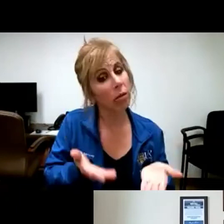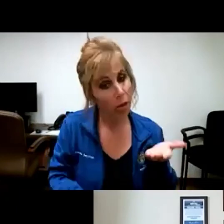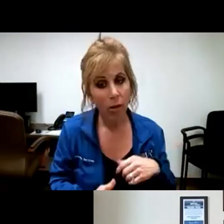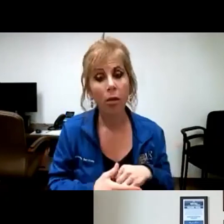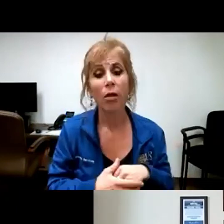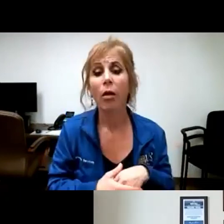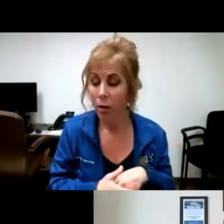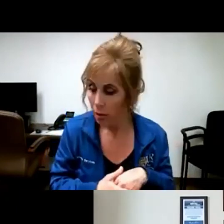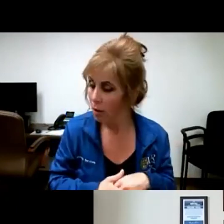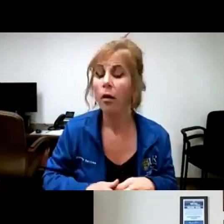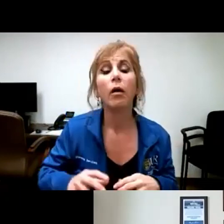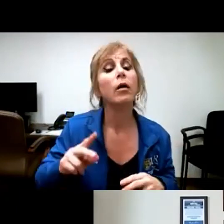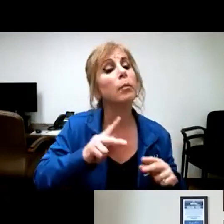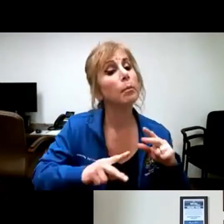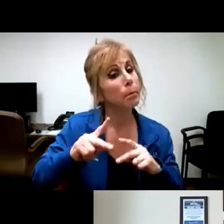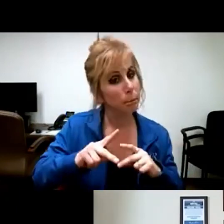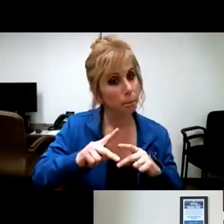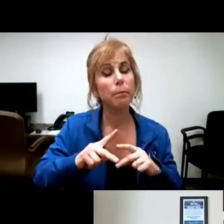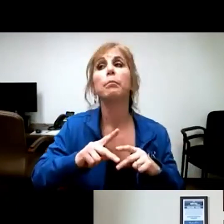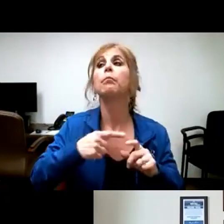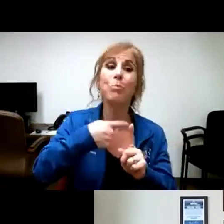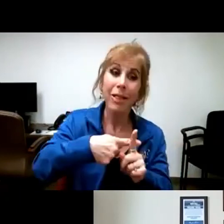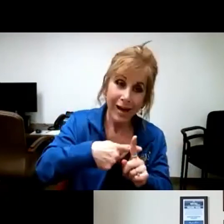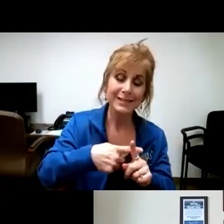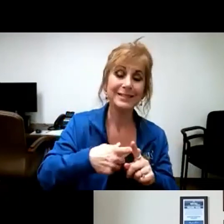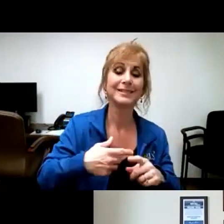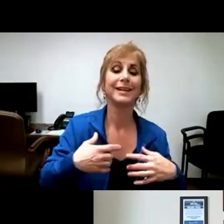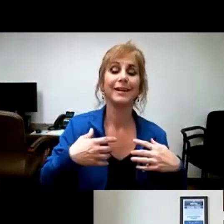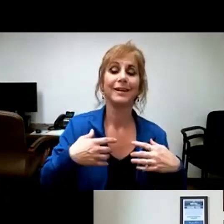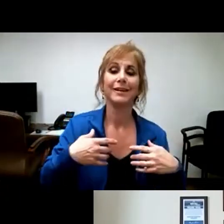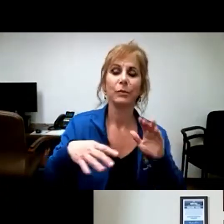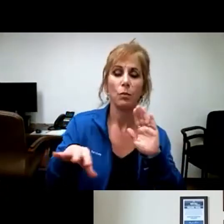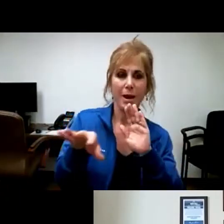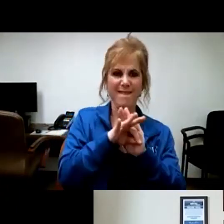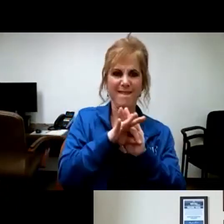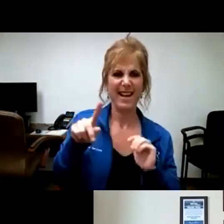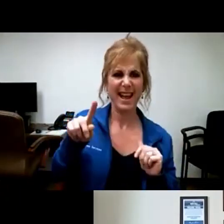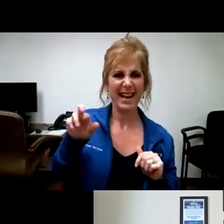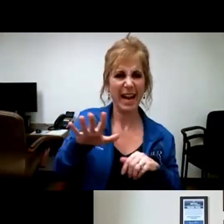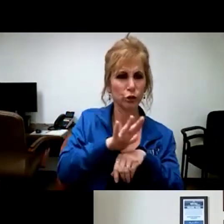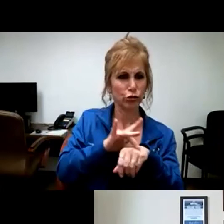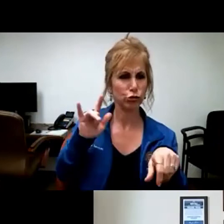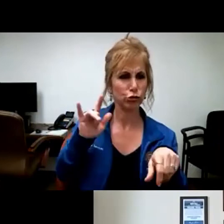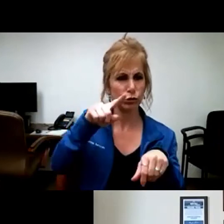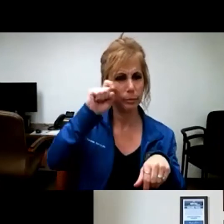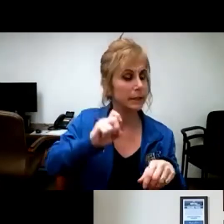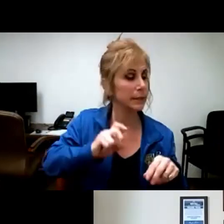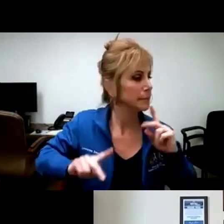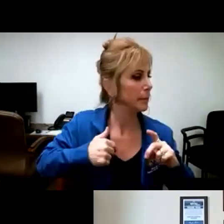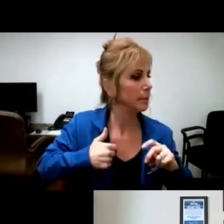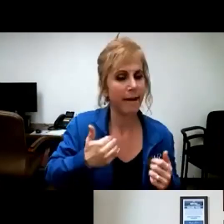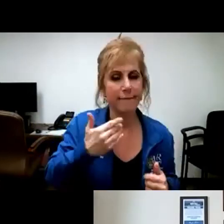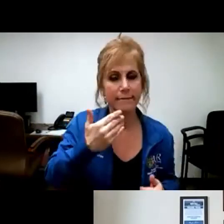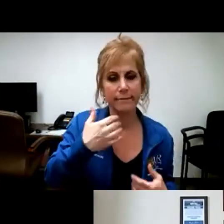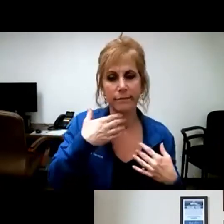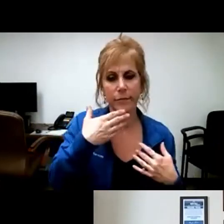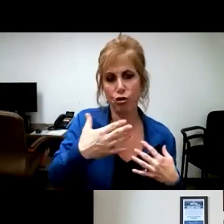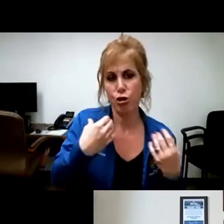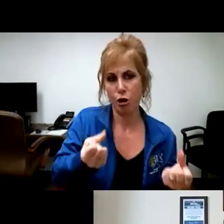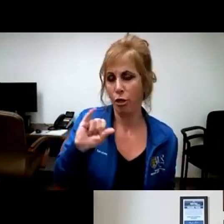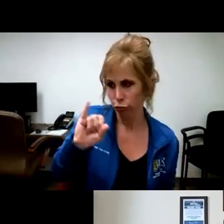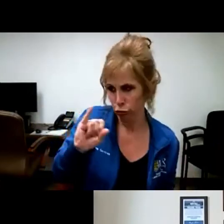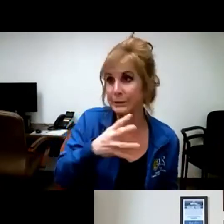people who are getting cancer screenings. So we end up detecting cancers earlier and better than other regions. That is a